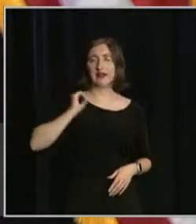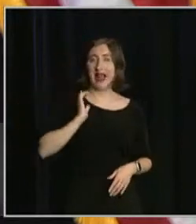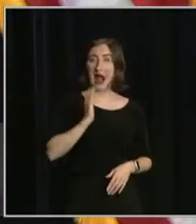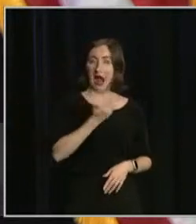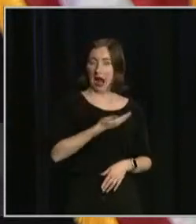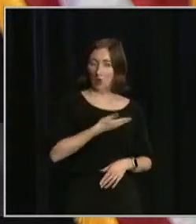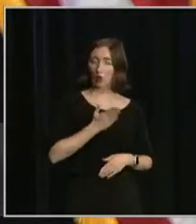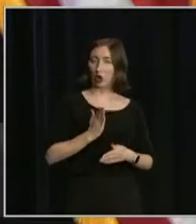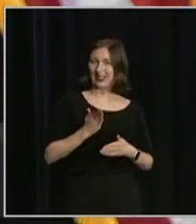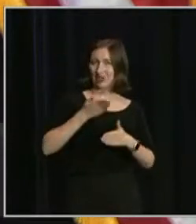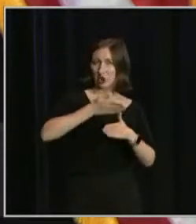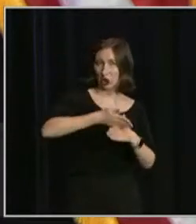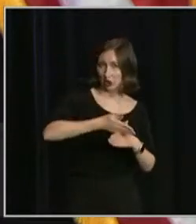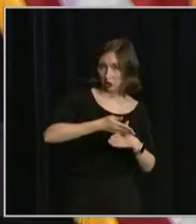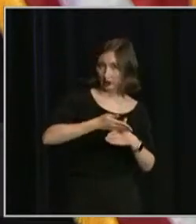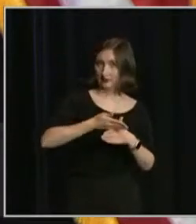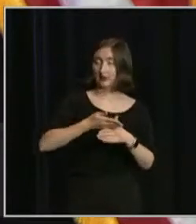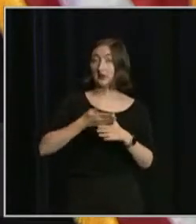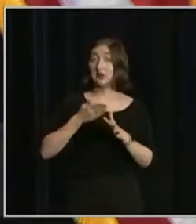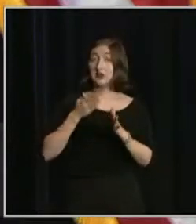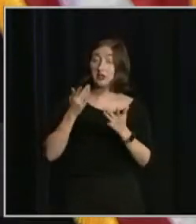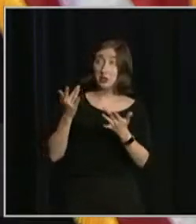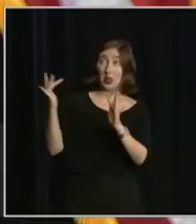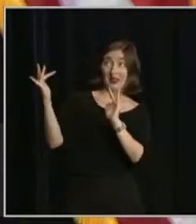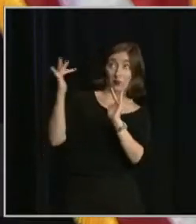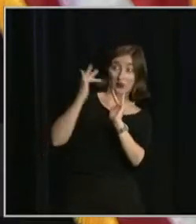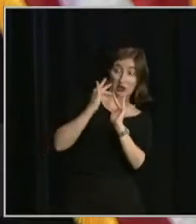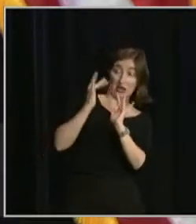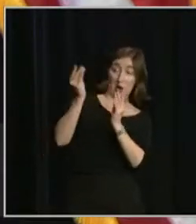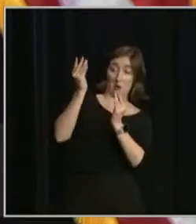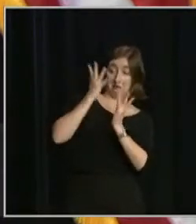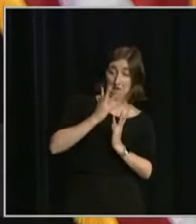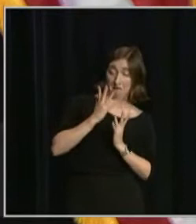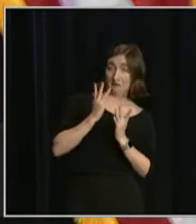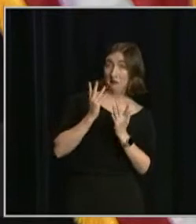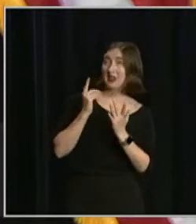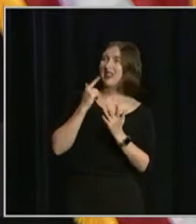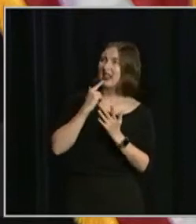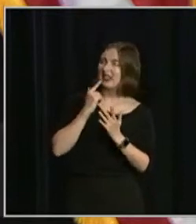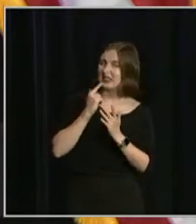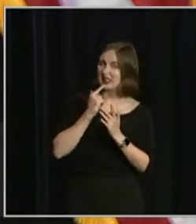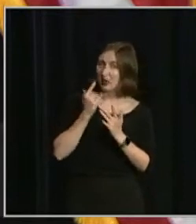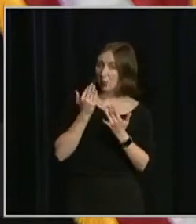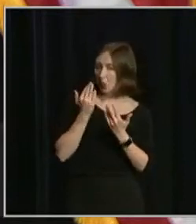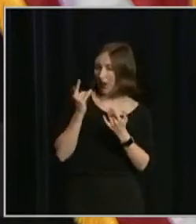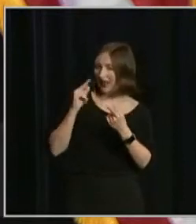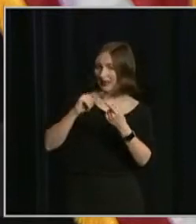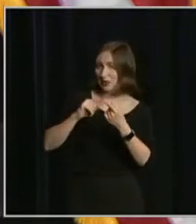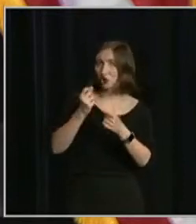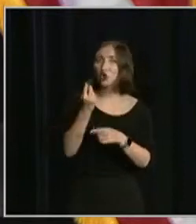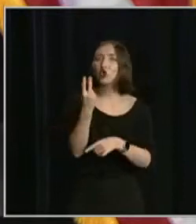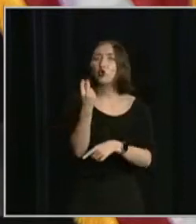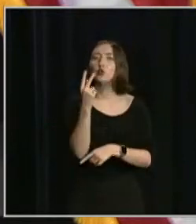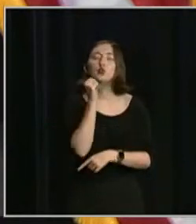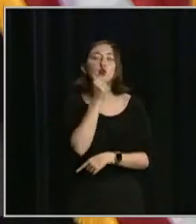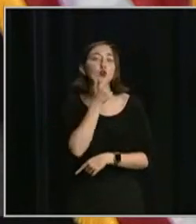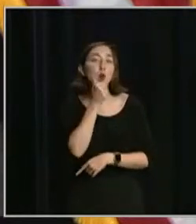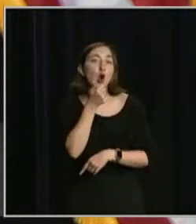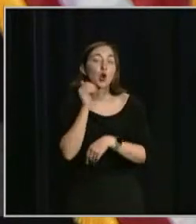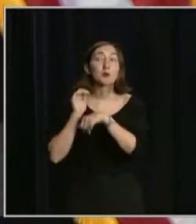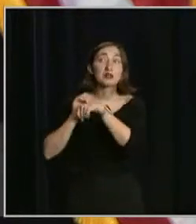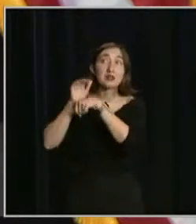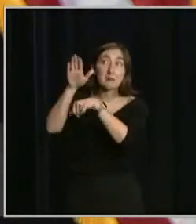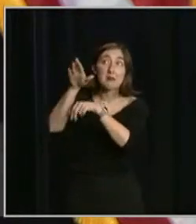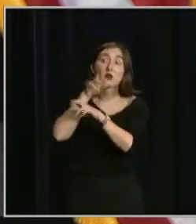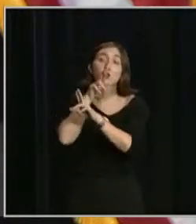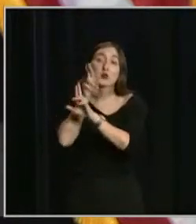did reach out to us, and they have given us until noon tomorrow to submit a response to the AG's filing. Obviously, we will